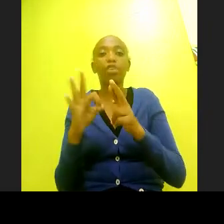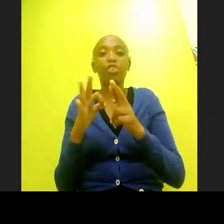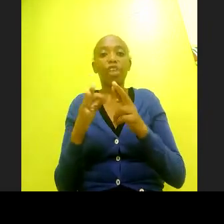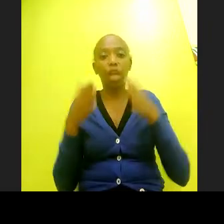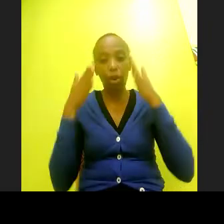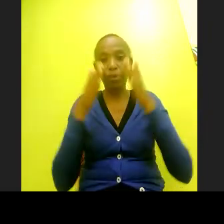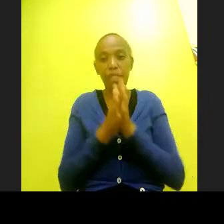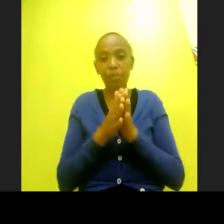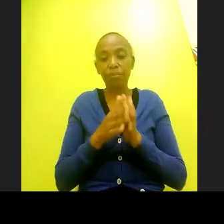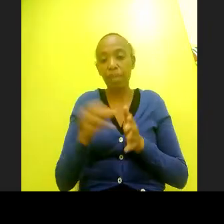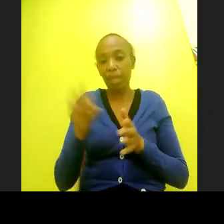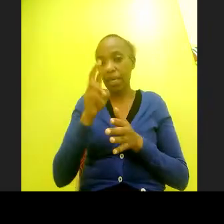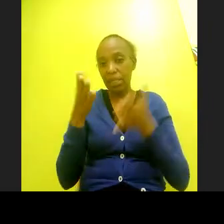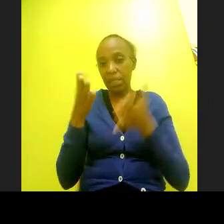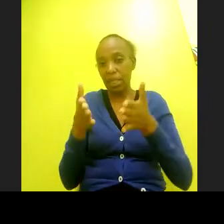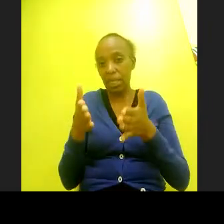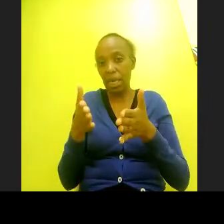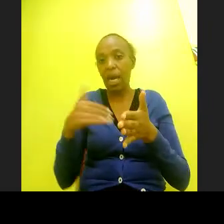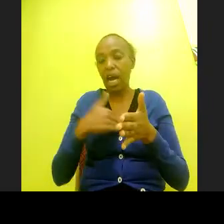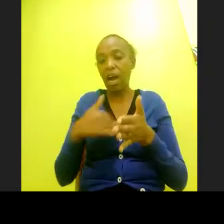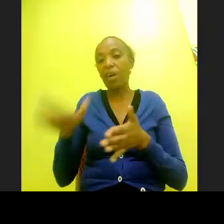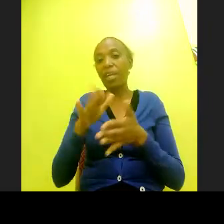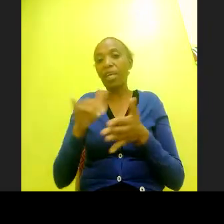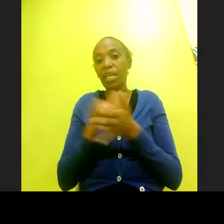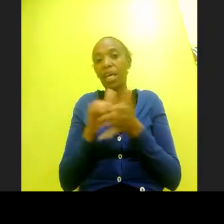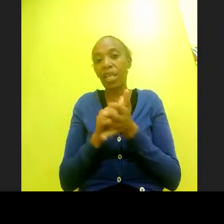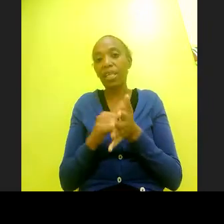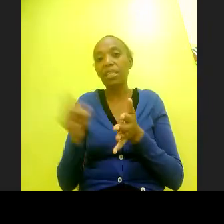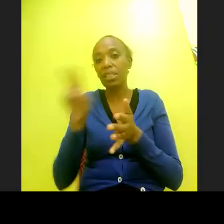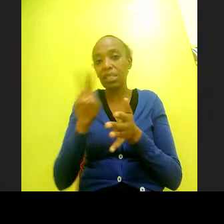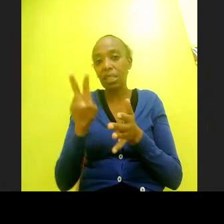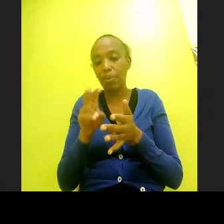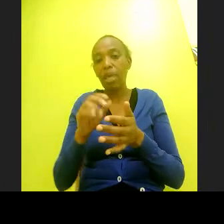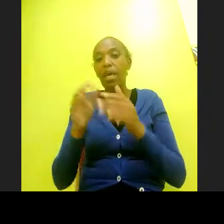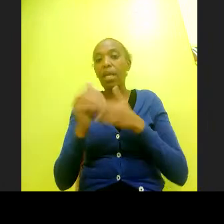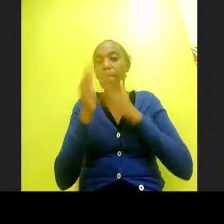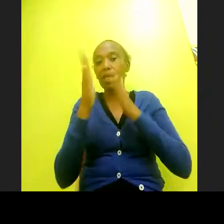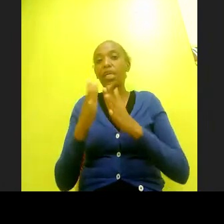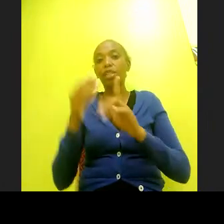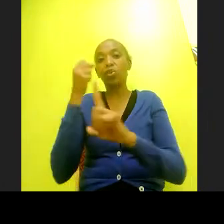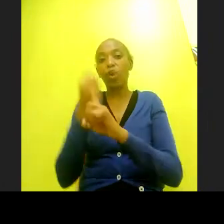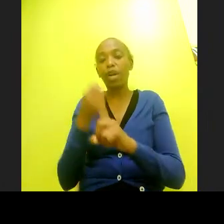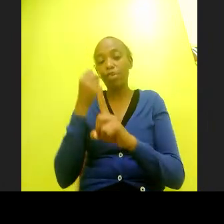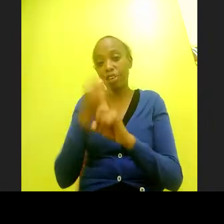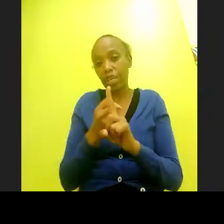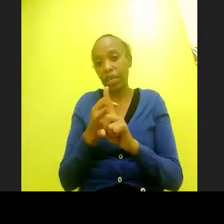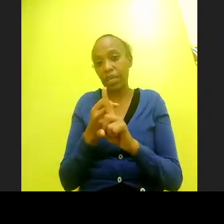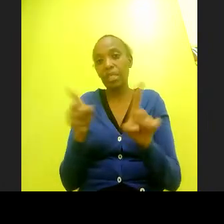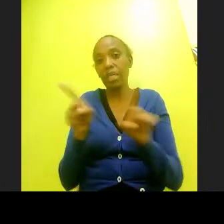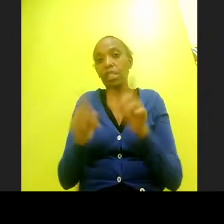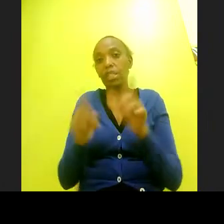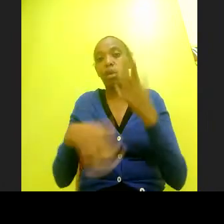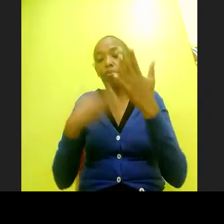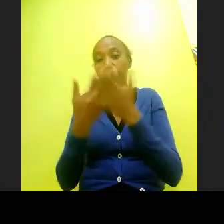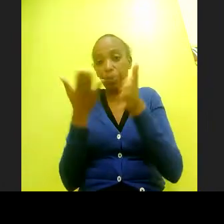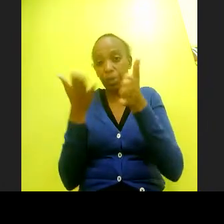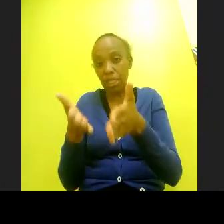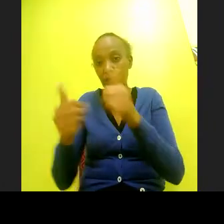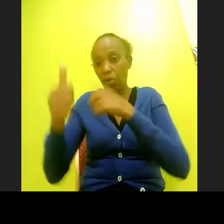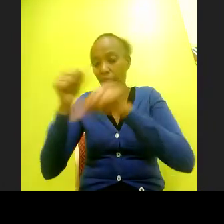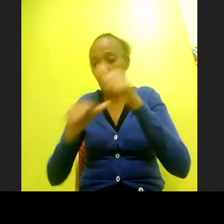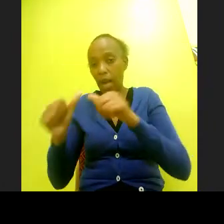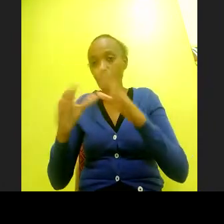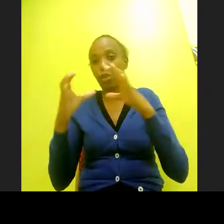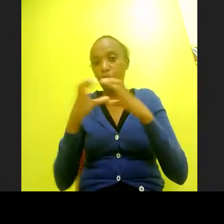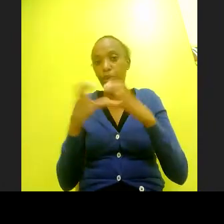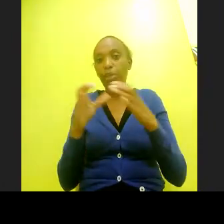I see here really a space for us as CESOs and other leaders to advocate and propose this to the Action Coalition itself,